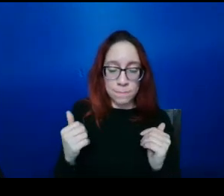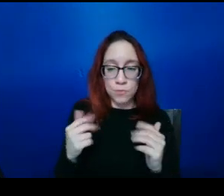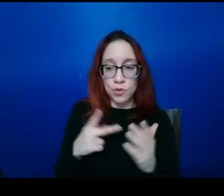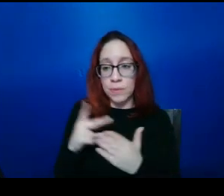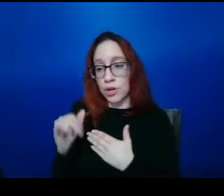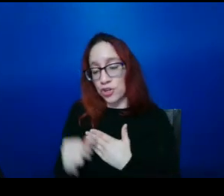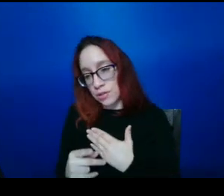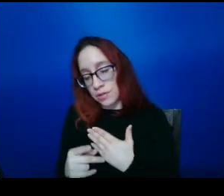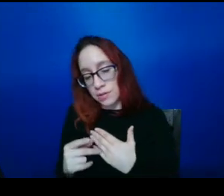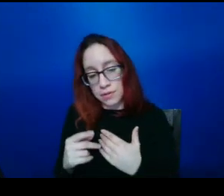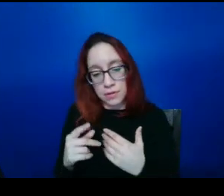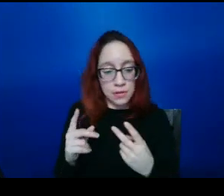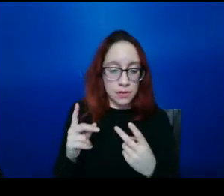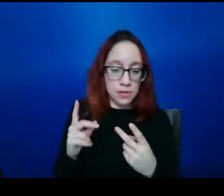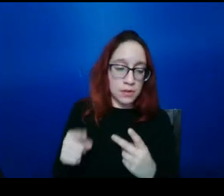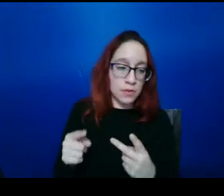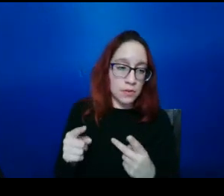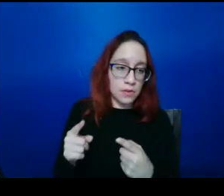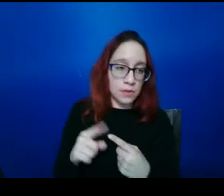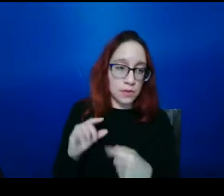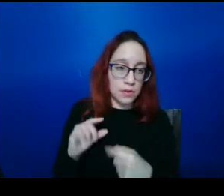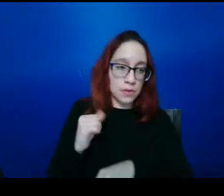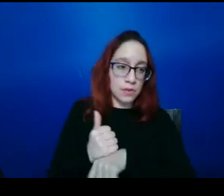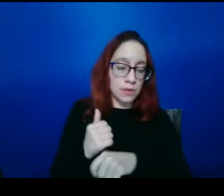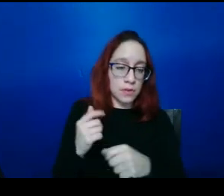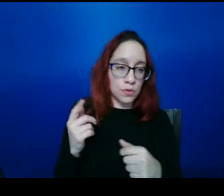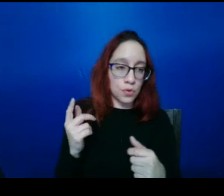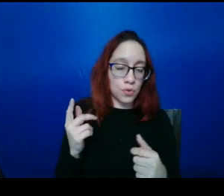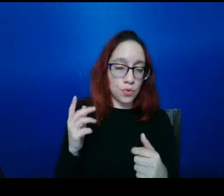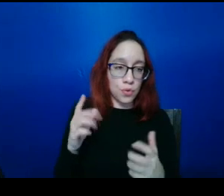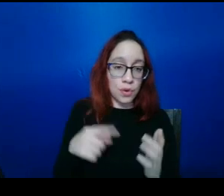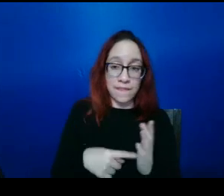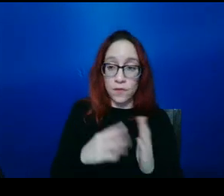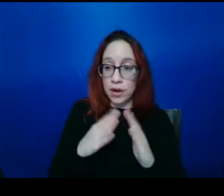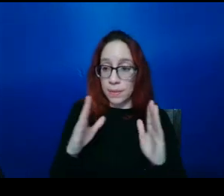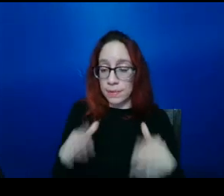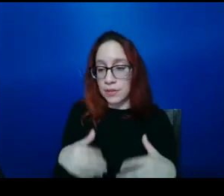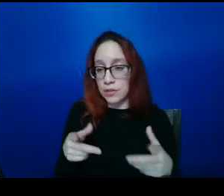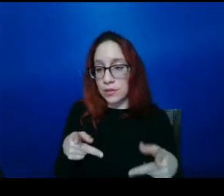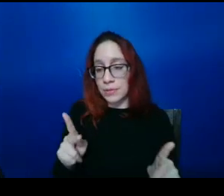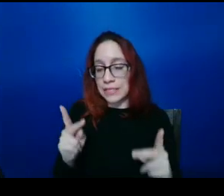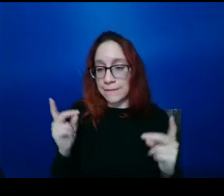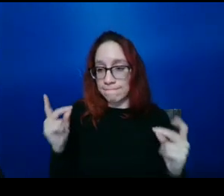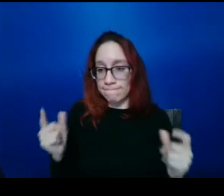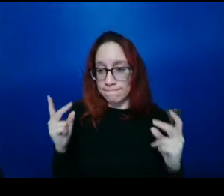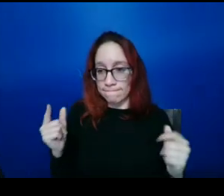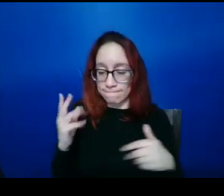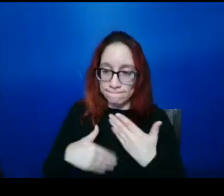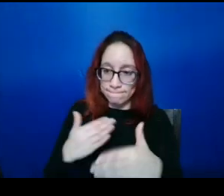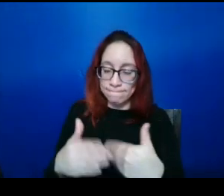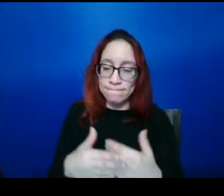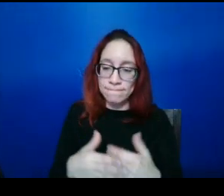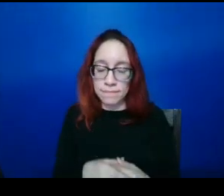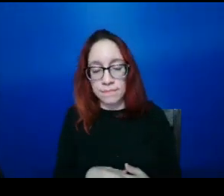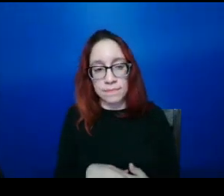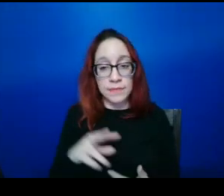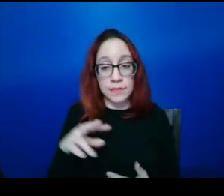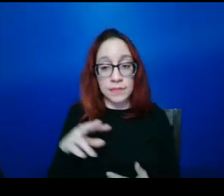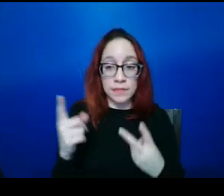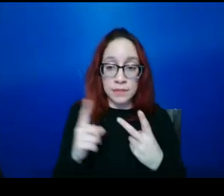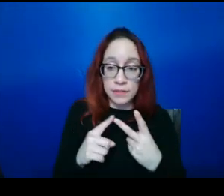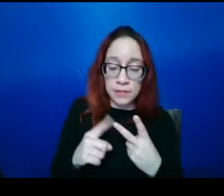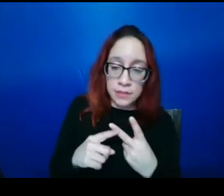projects. And that one is in place where affordable housing permit get expedited. And the second one that